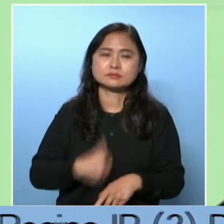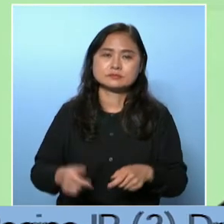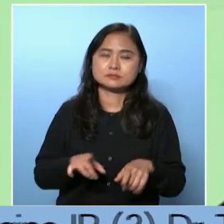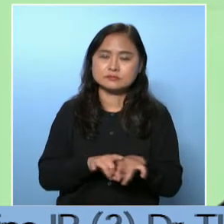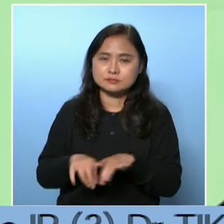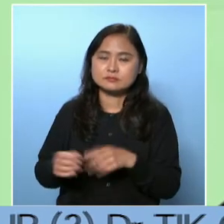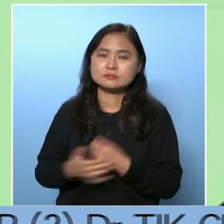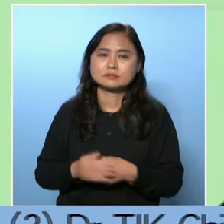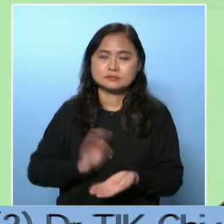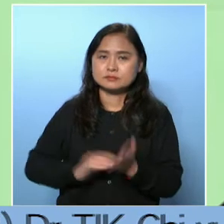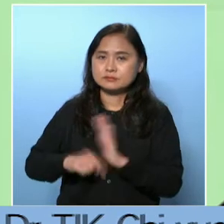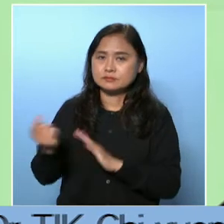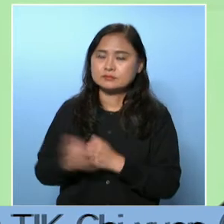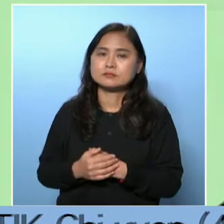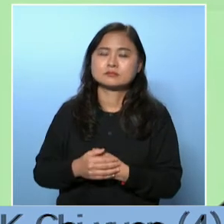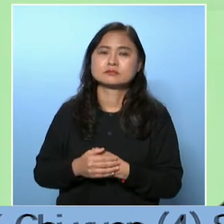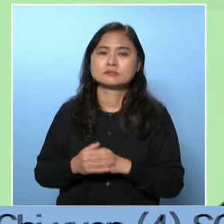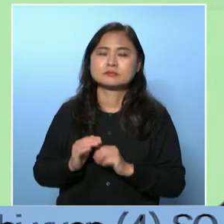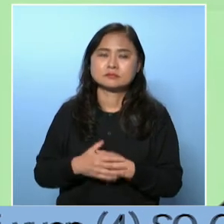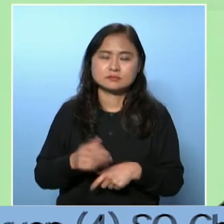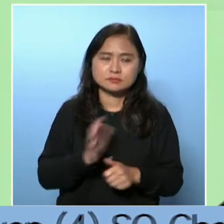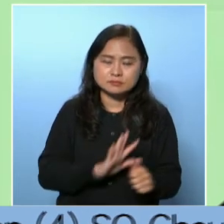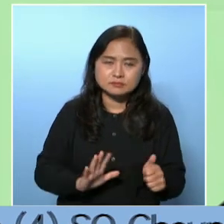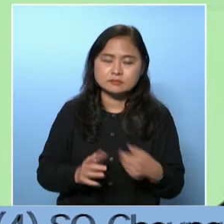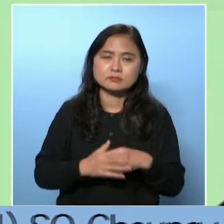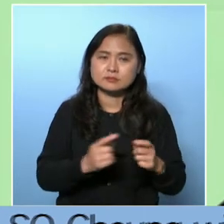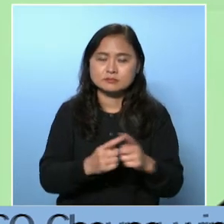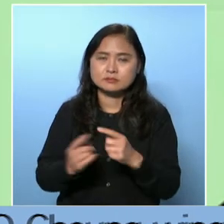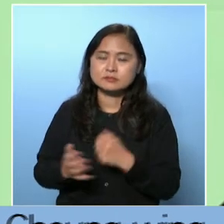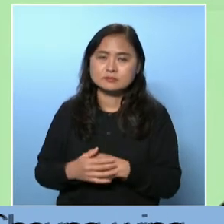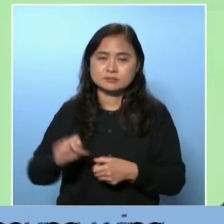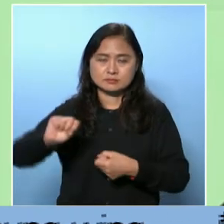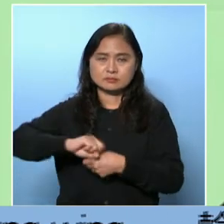My theme is about using our resources effectively